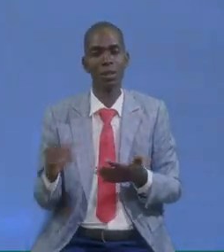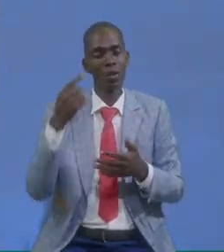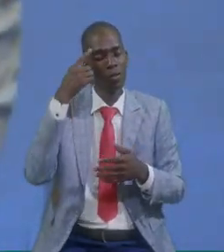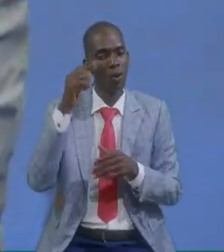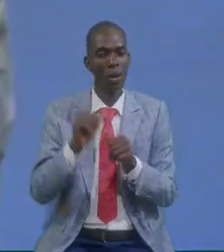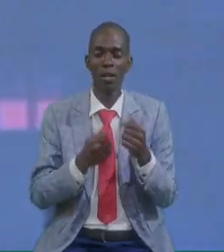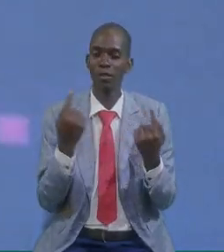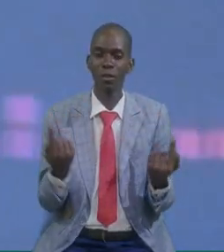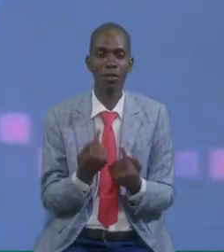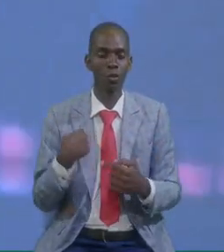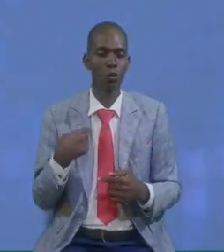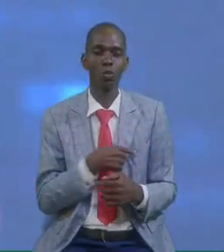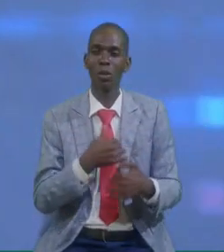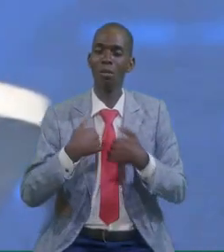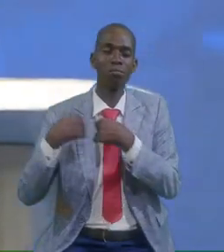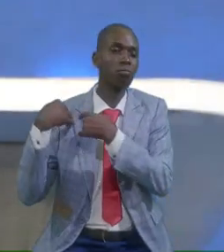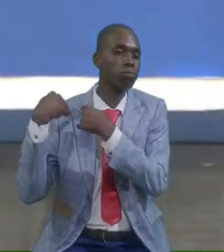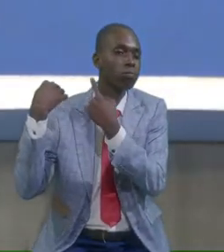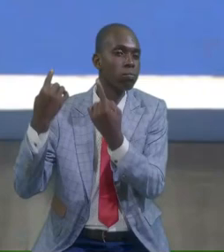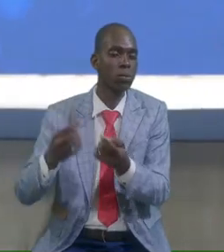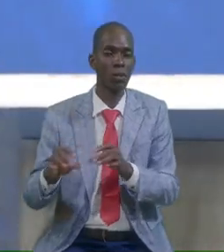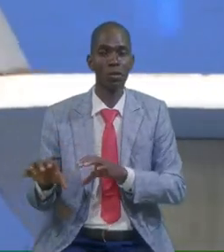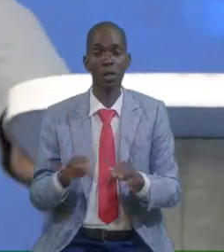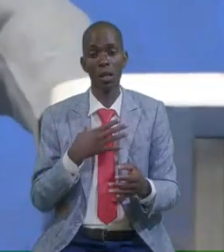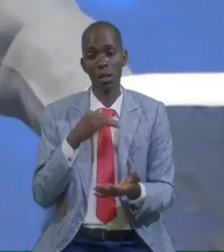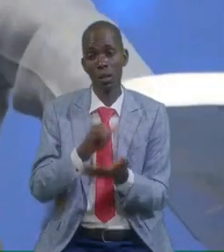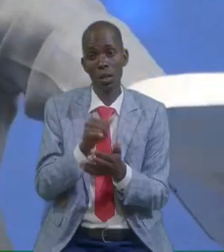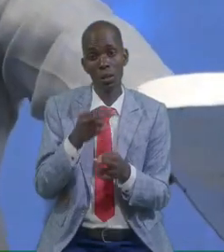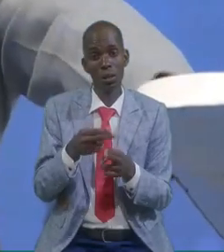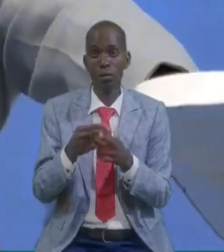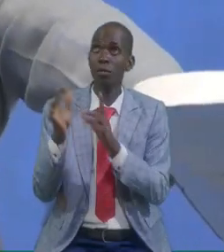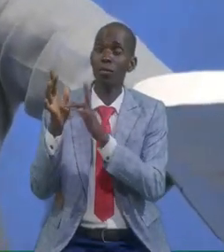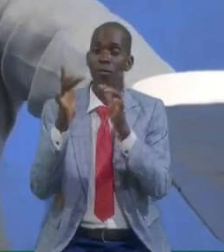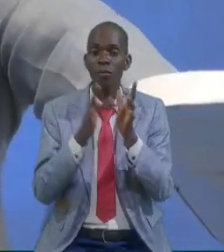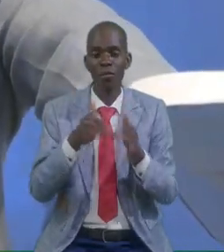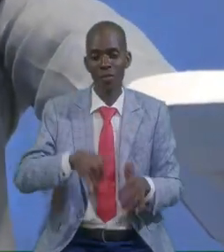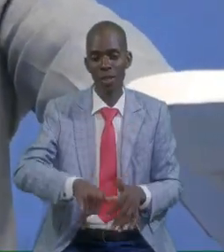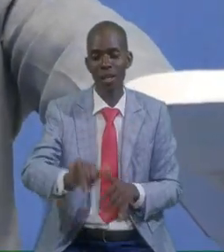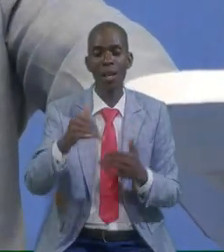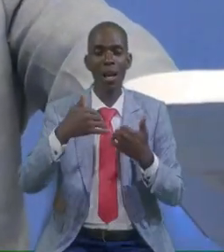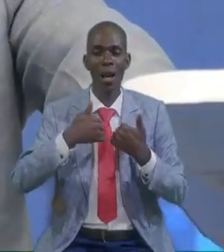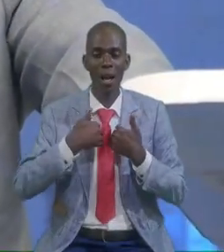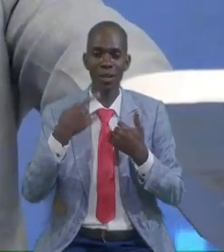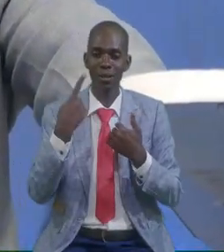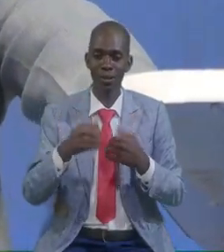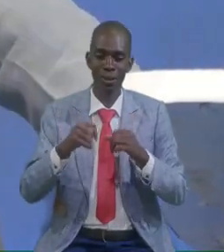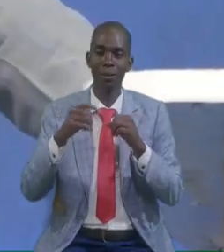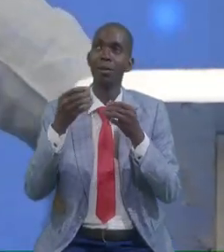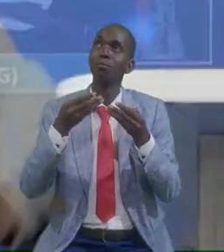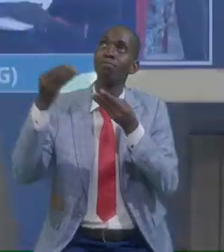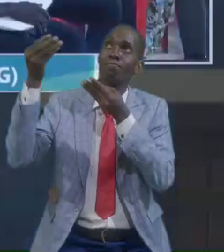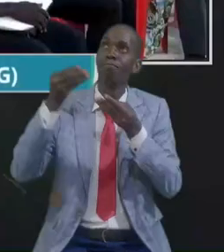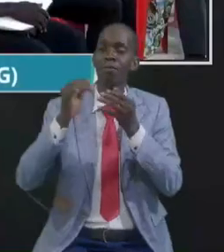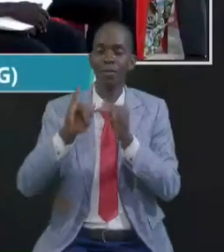ever committed. And that name still has the mediating